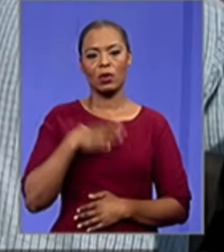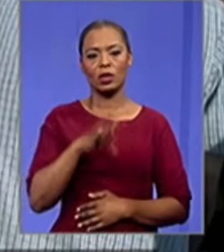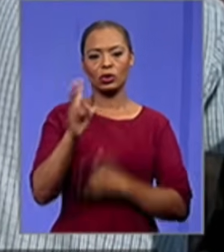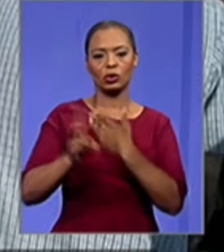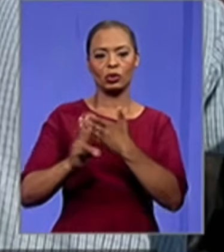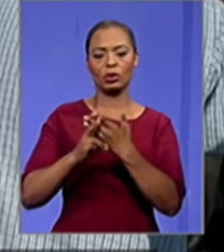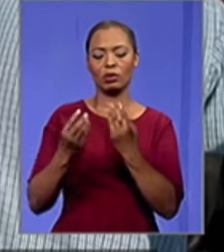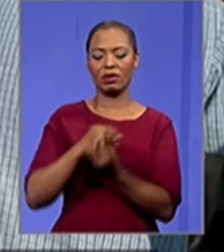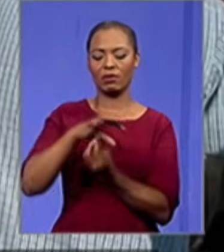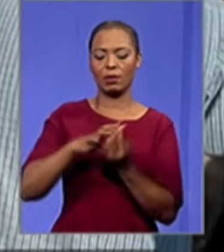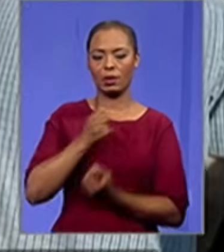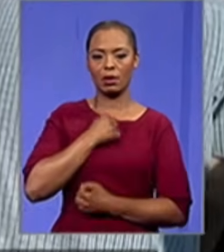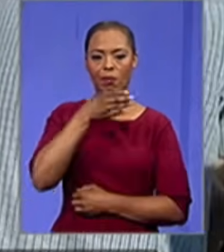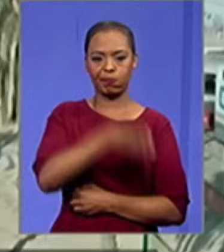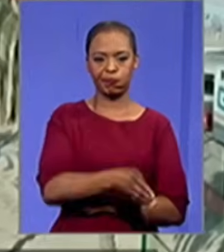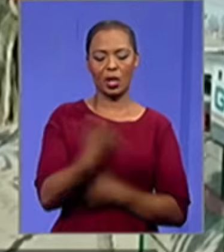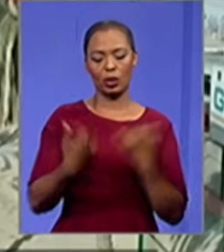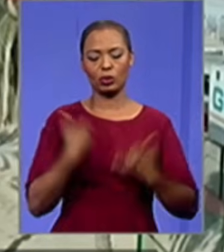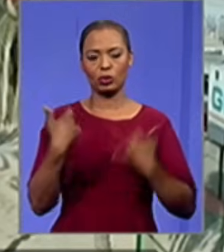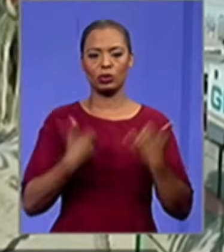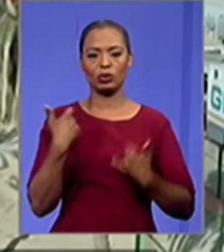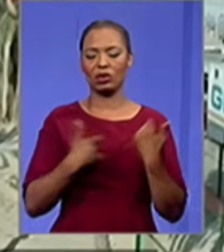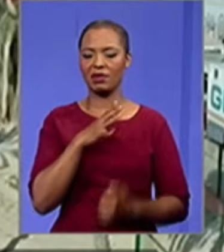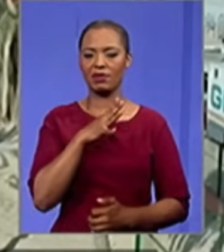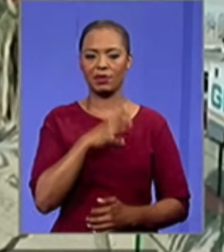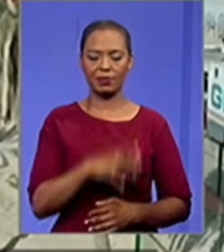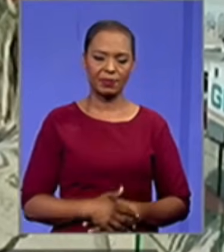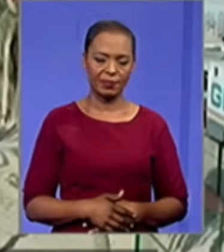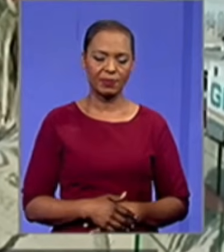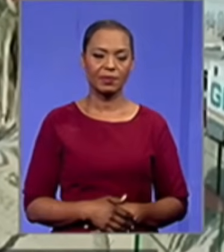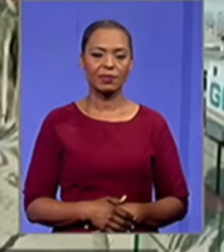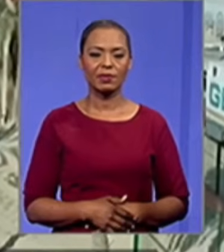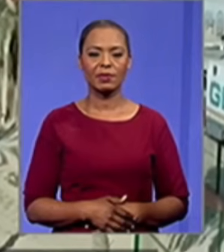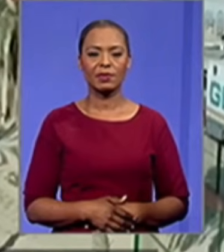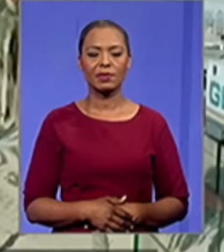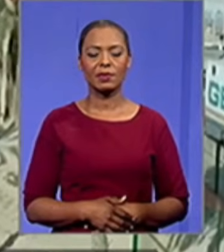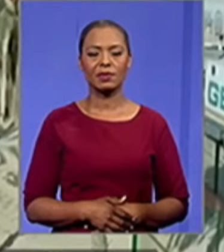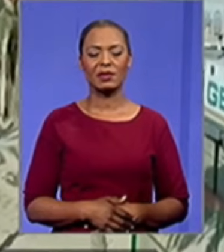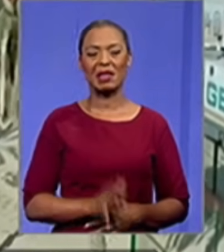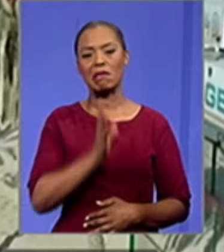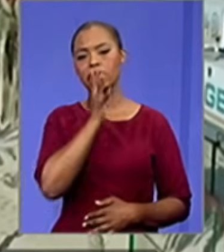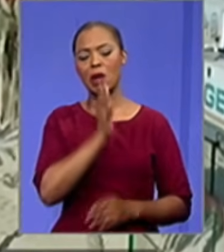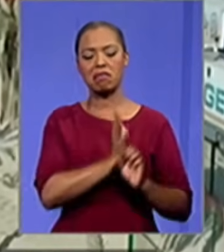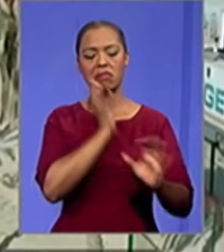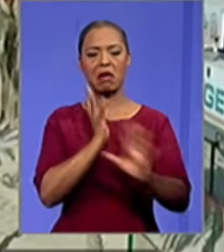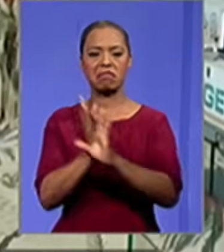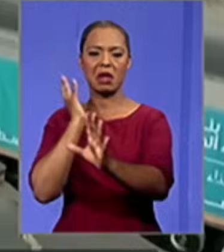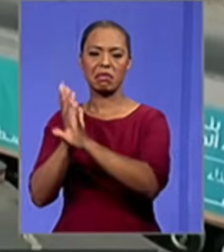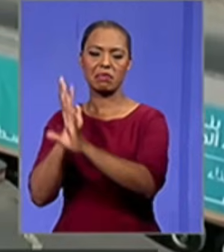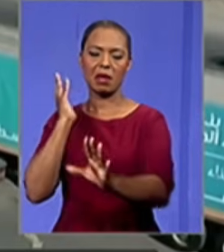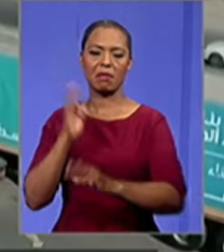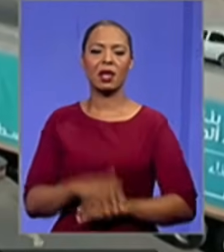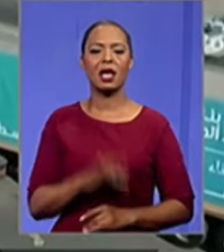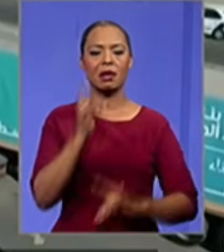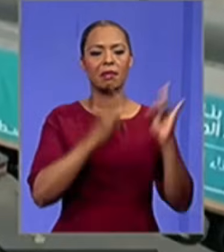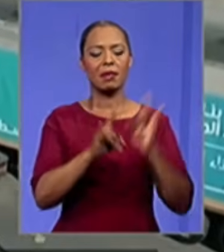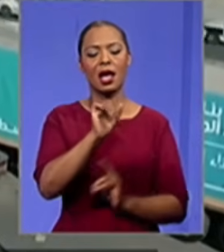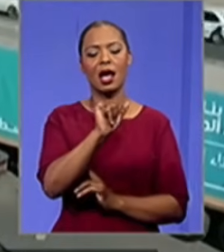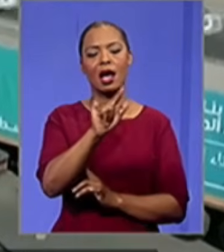my family here and enjoy. Dilori tša thušo ya pele di hlomile moraladi o motelele ka Egipeta toropong ya Al